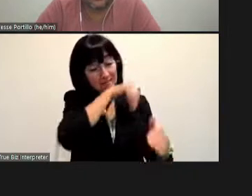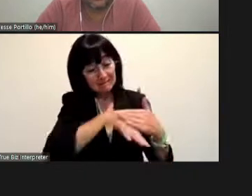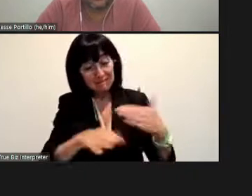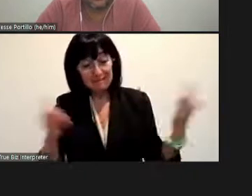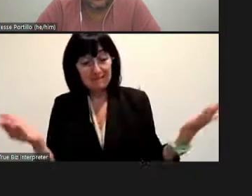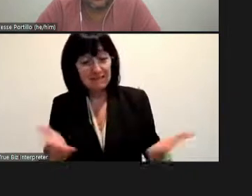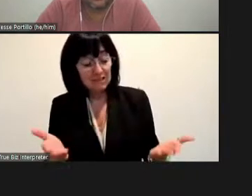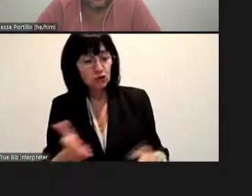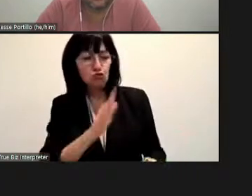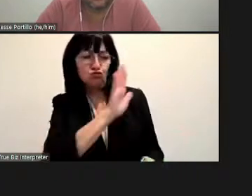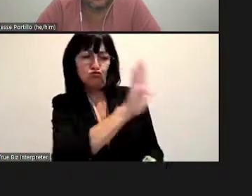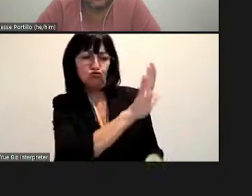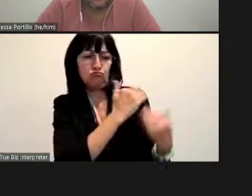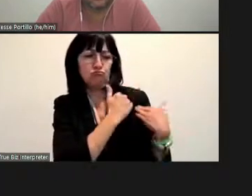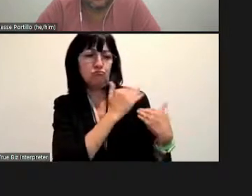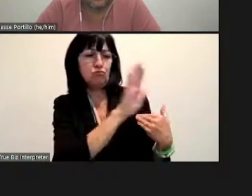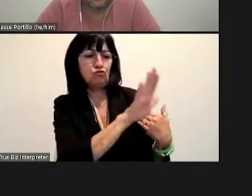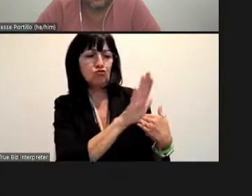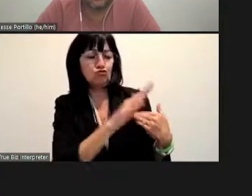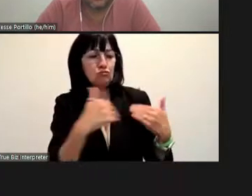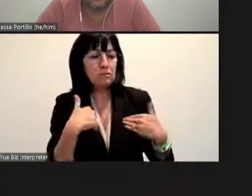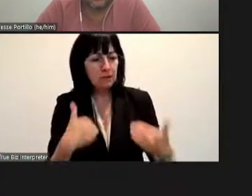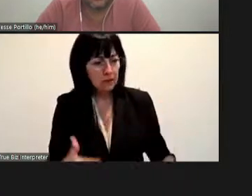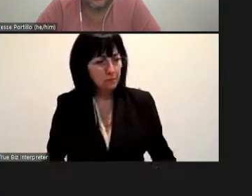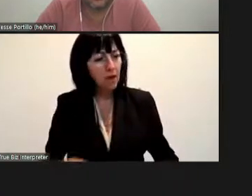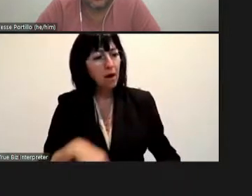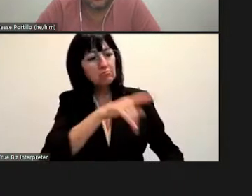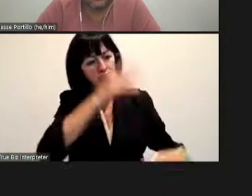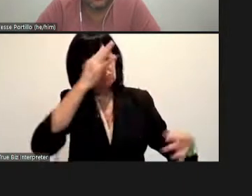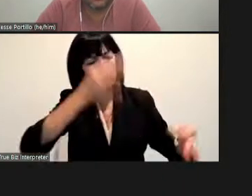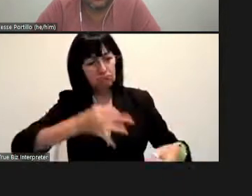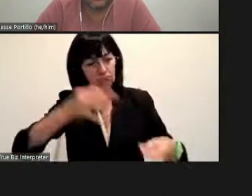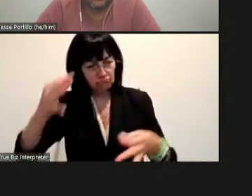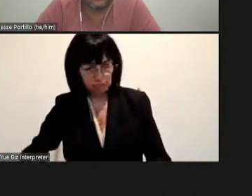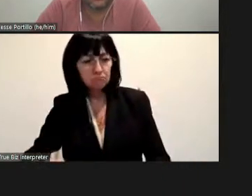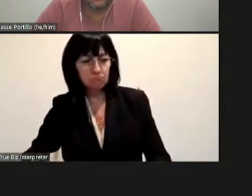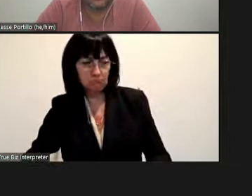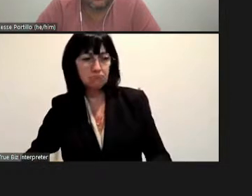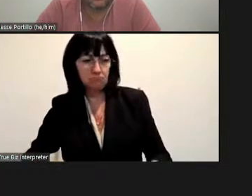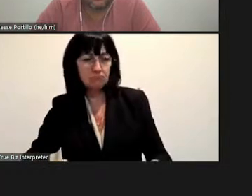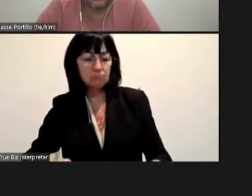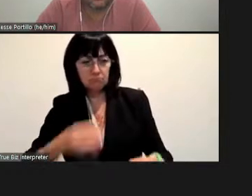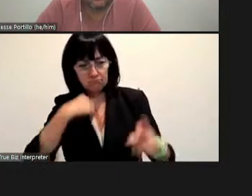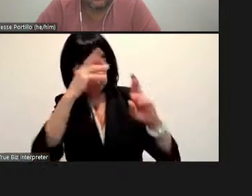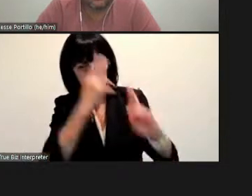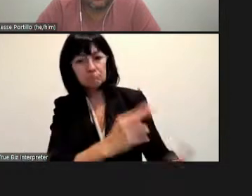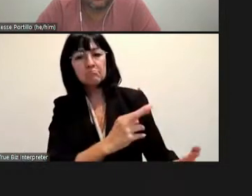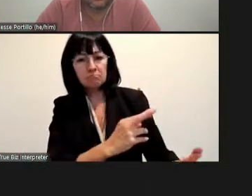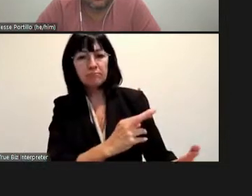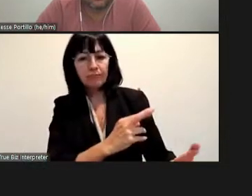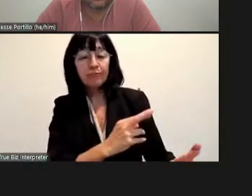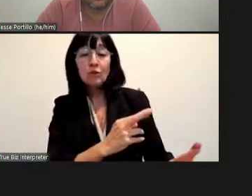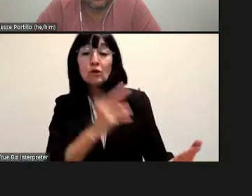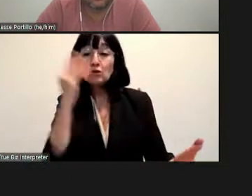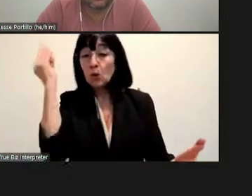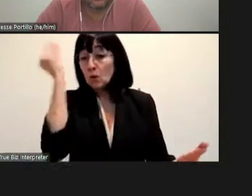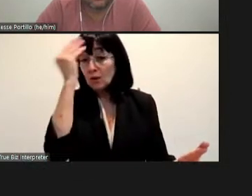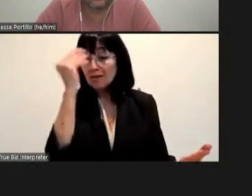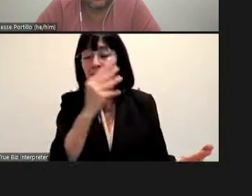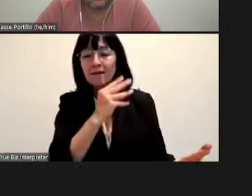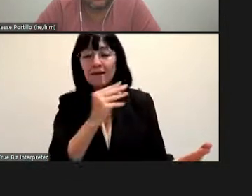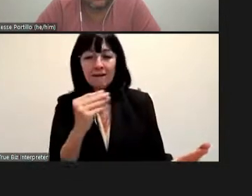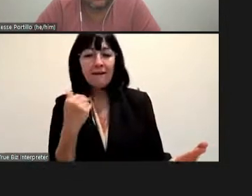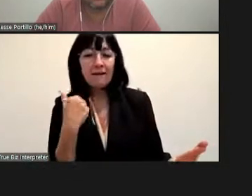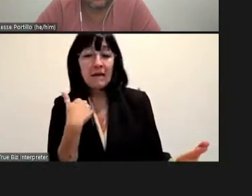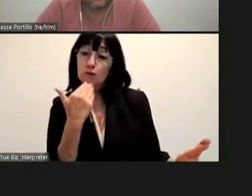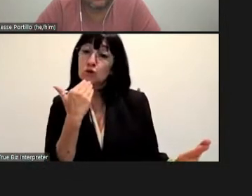in charge of your body and like who gets to see it and who gets to touch it. And so thinking and having, which is I think a good